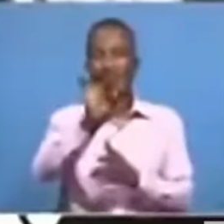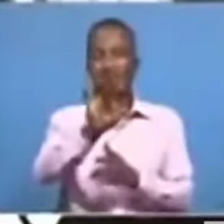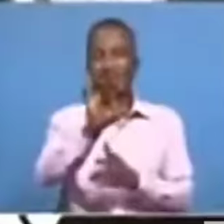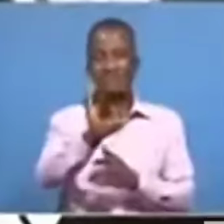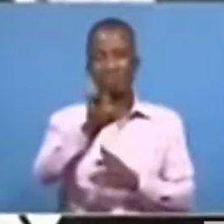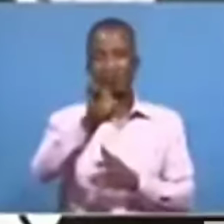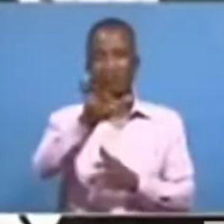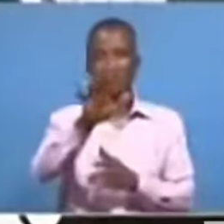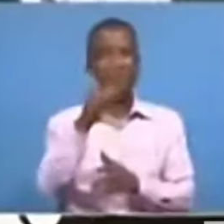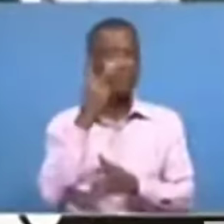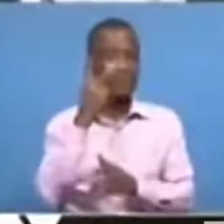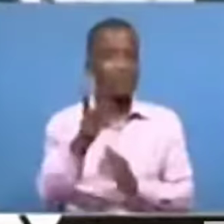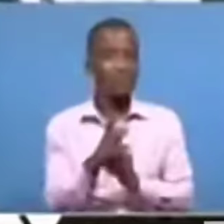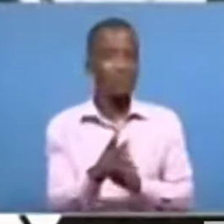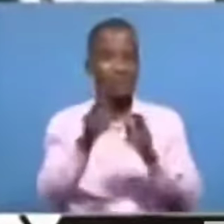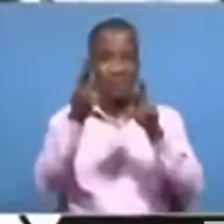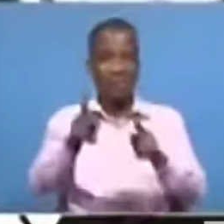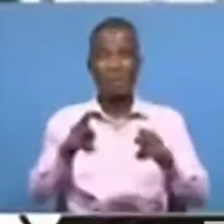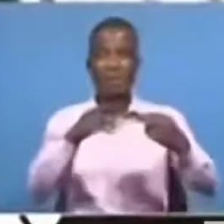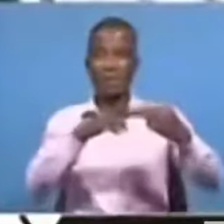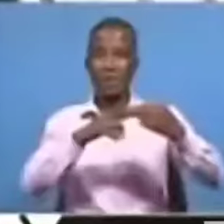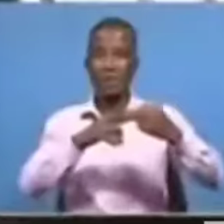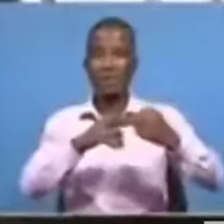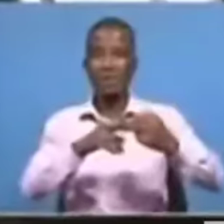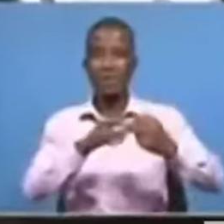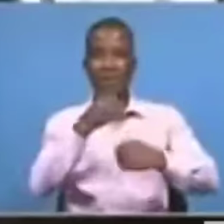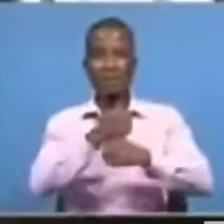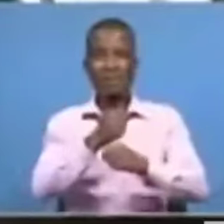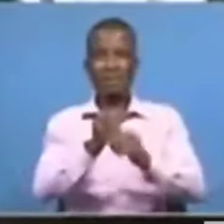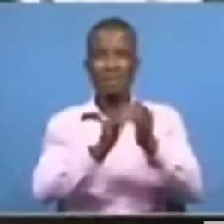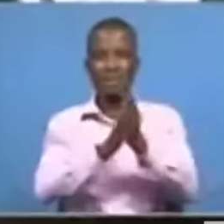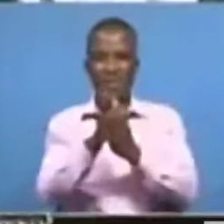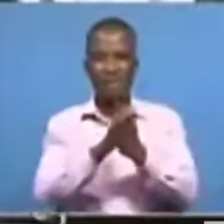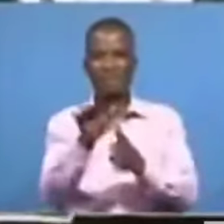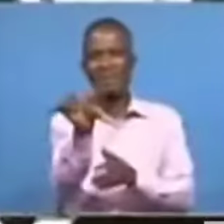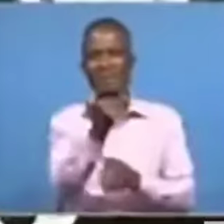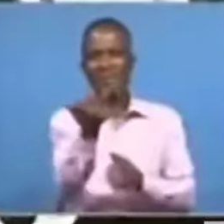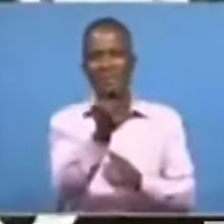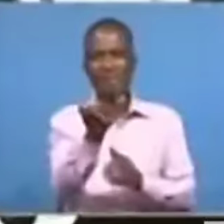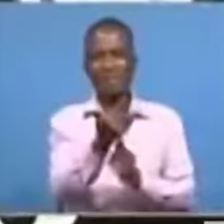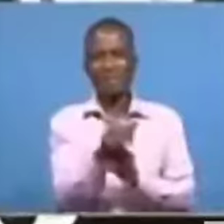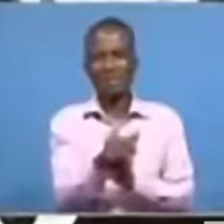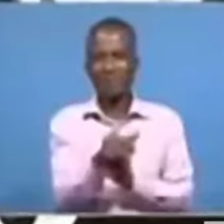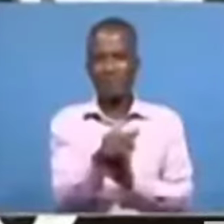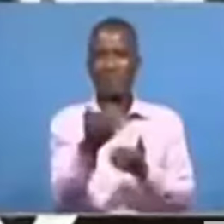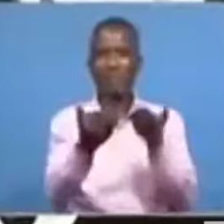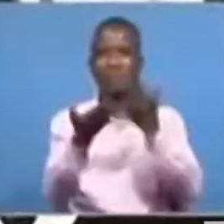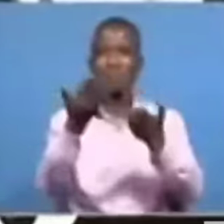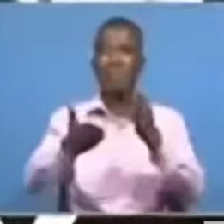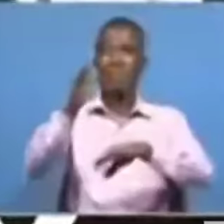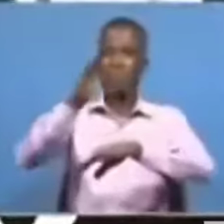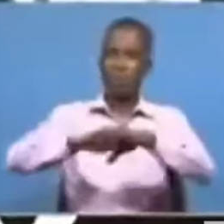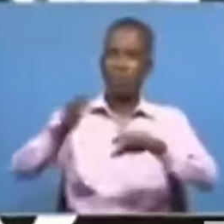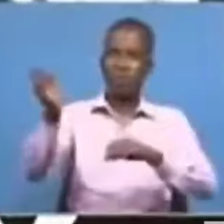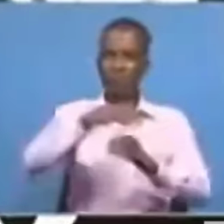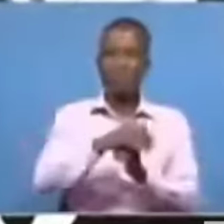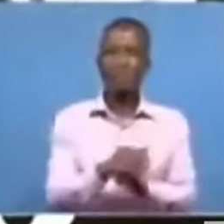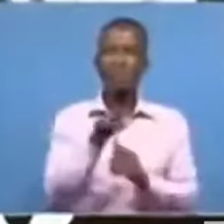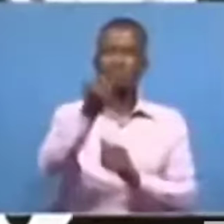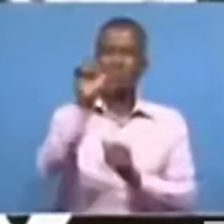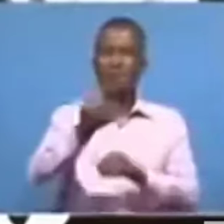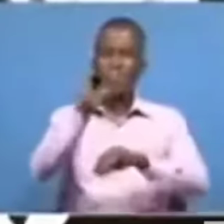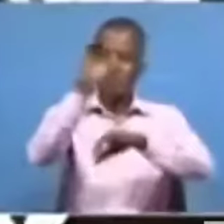among other things, a person whose relationship to a party makes his interest substantially the same as a party may be called. So you can be